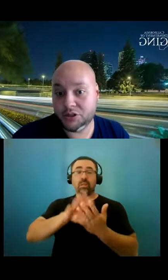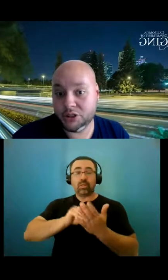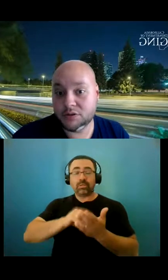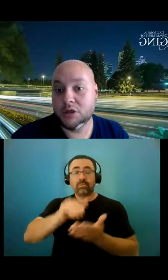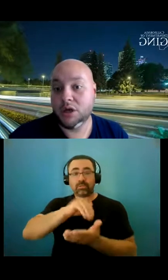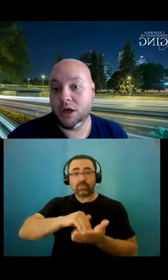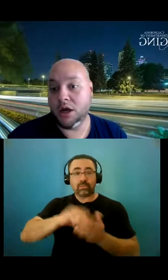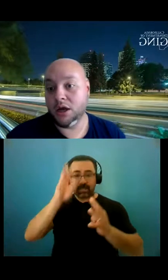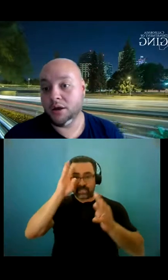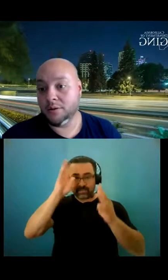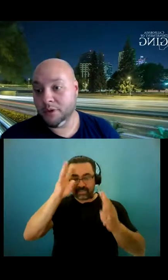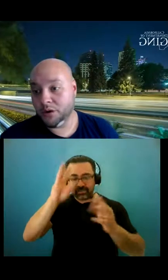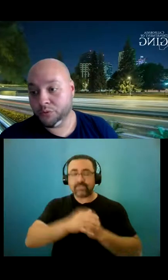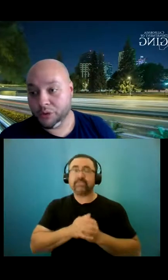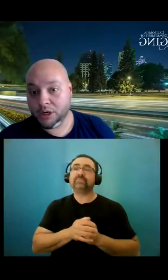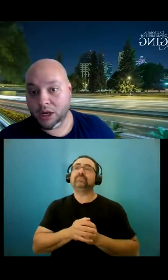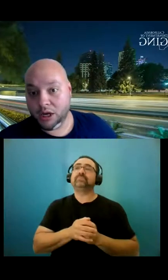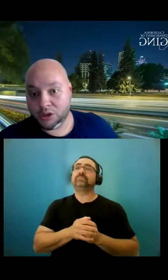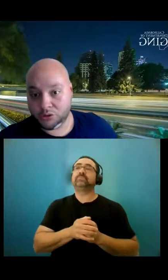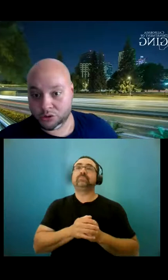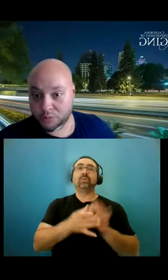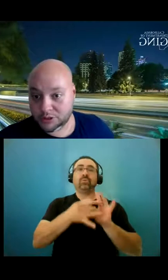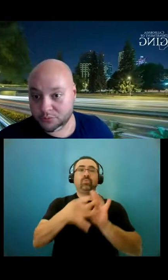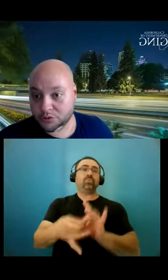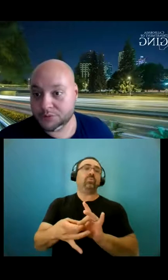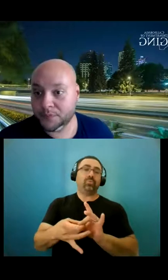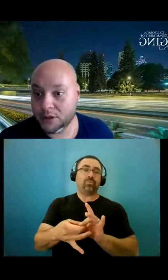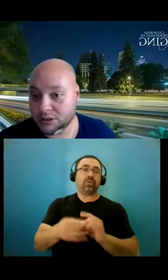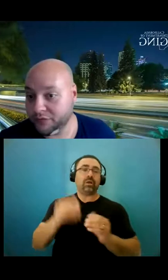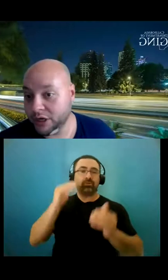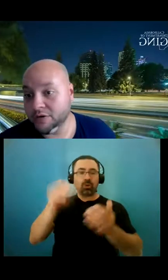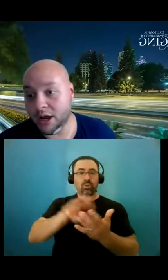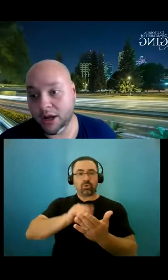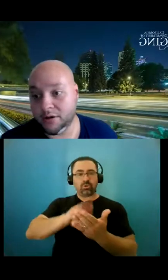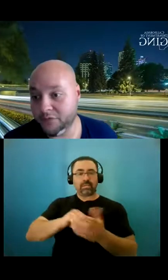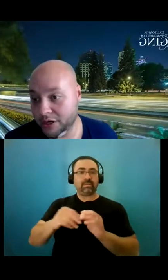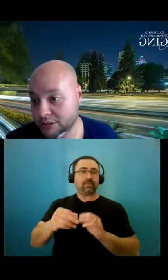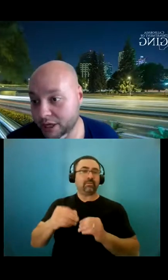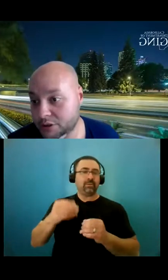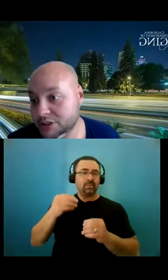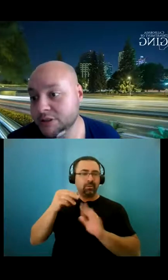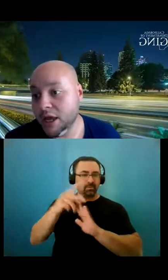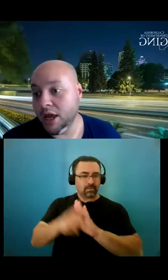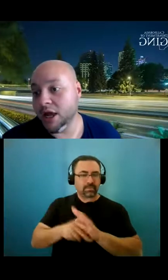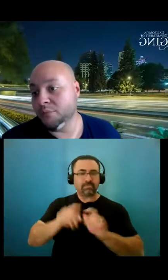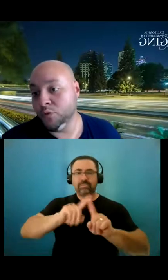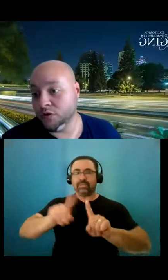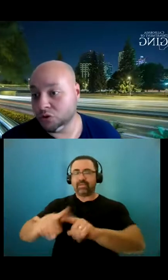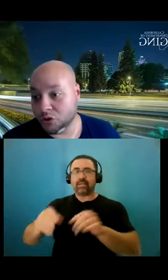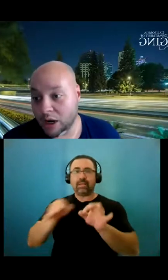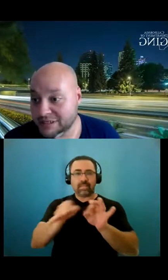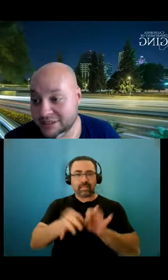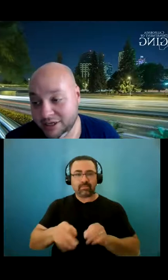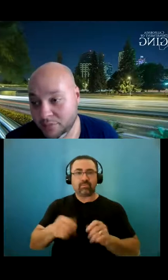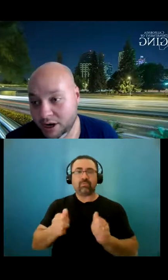and innovations rooted in adult learner principles, delivered in various languages with